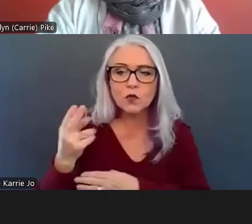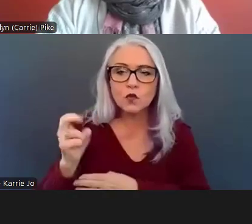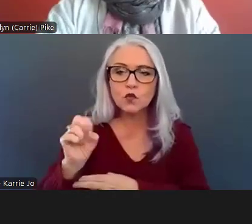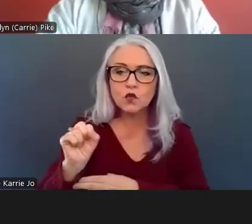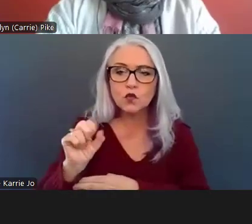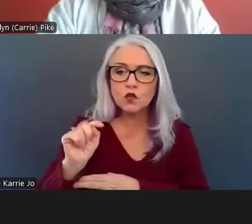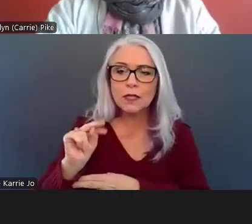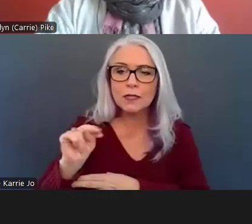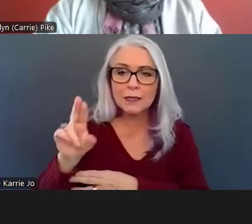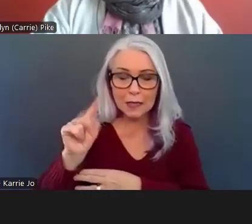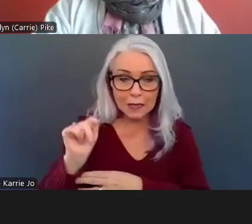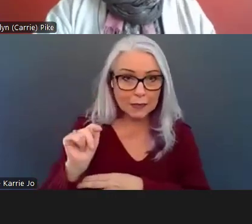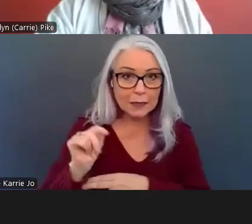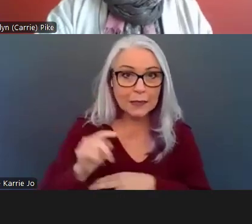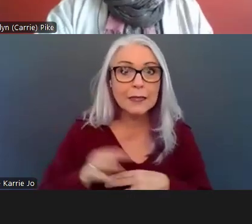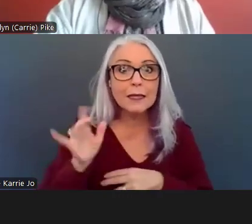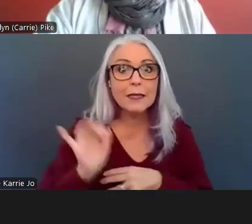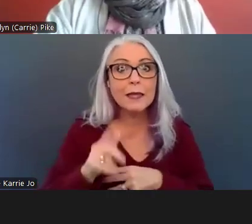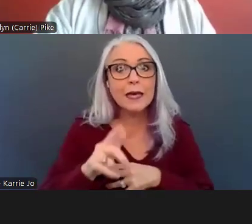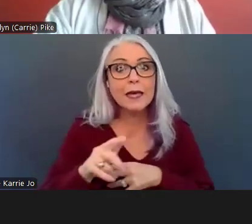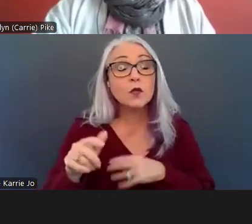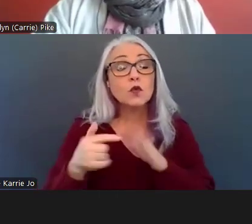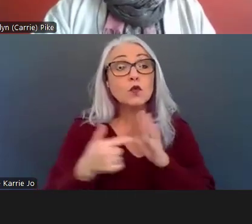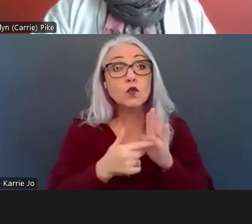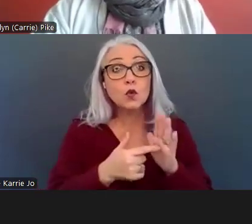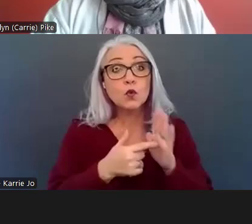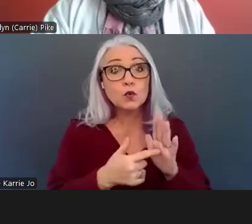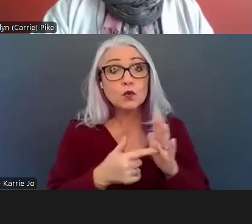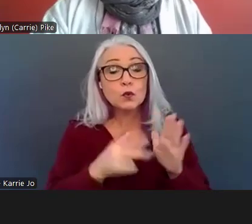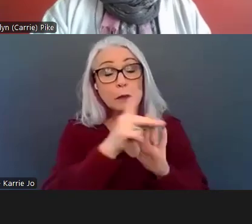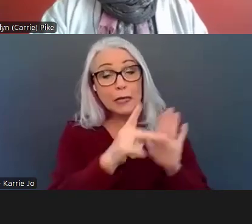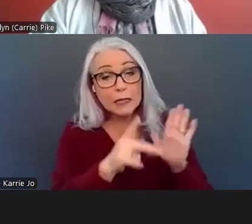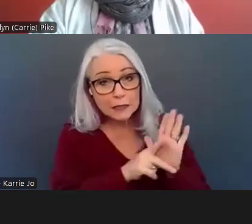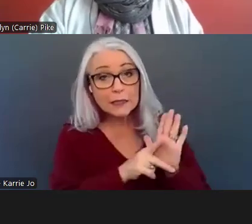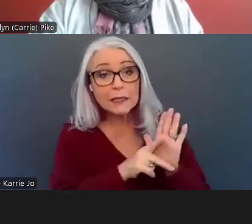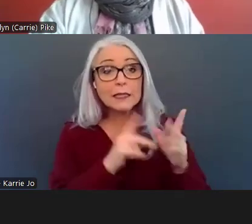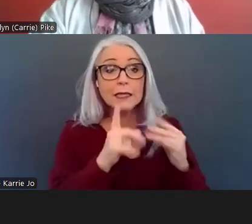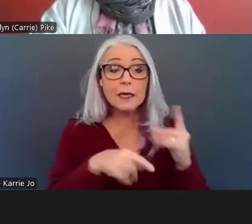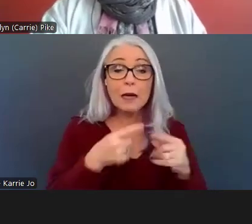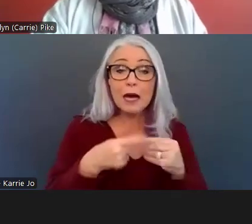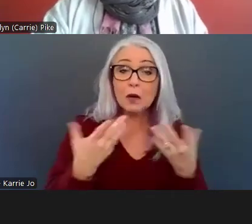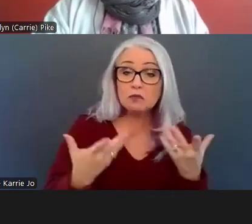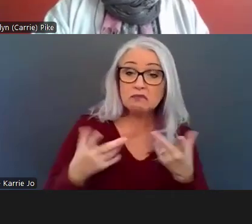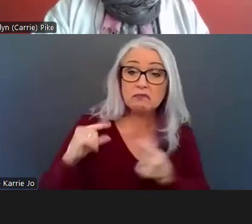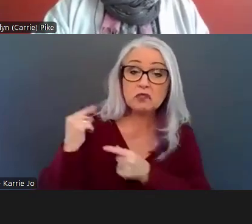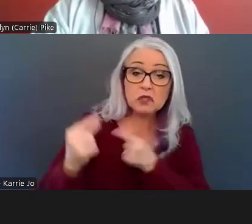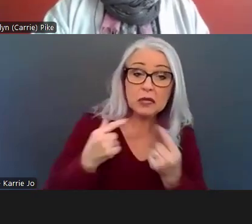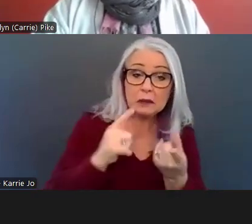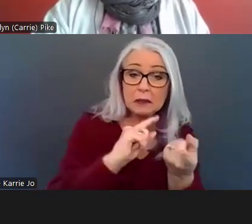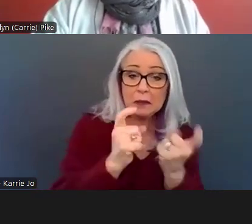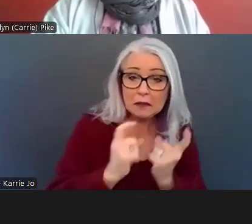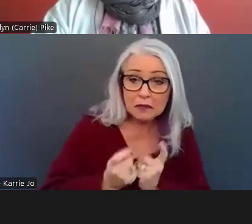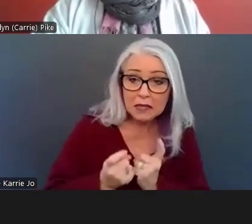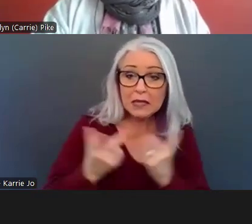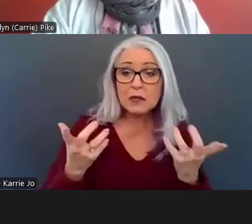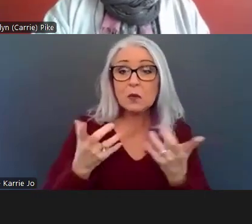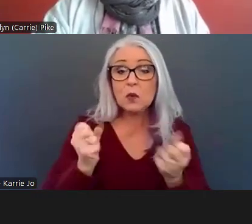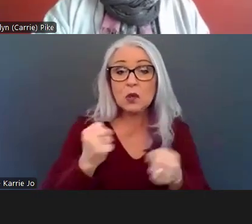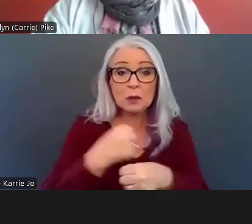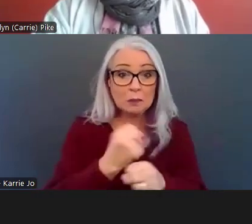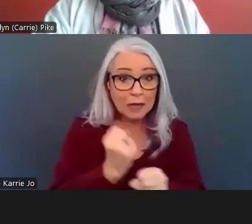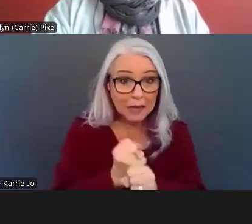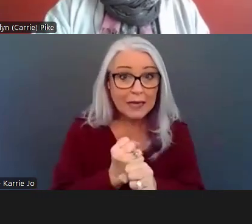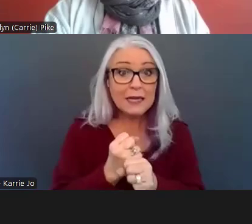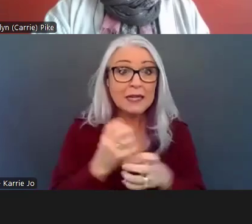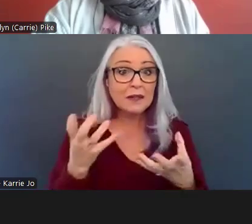And that gets into some policy about genetically modified or genetically engineered organisms, and what